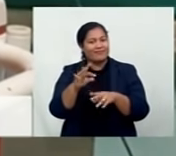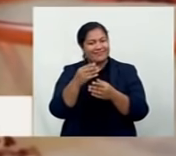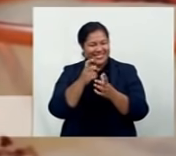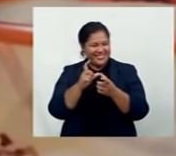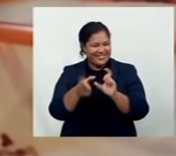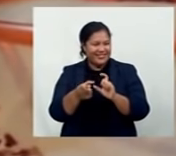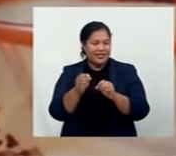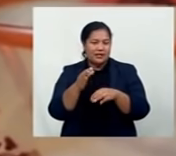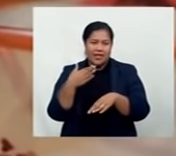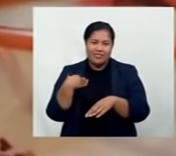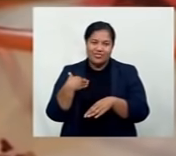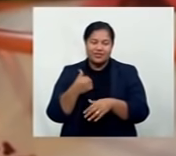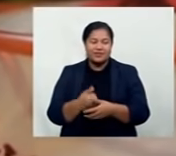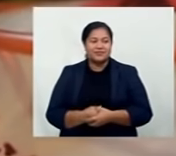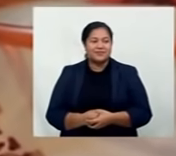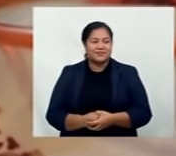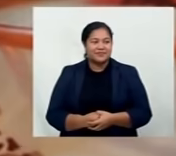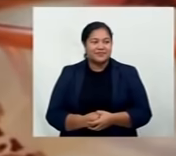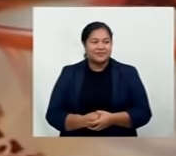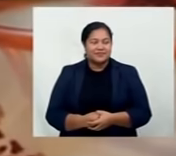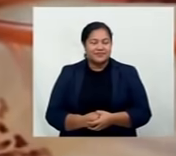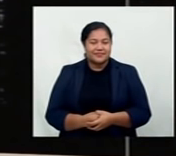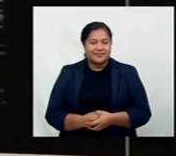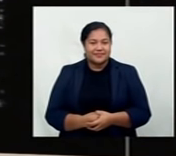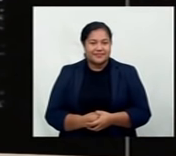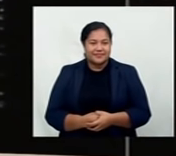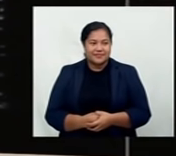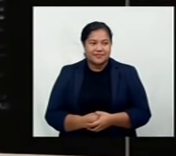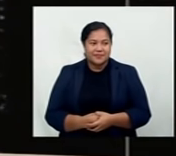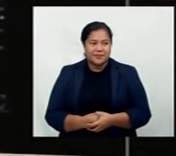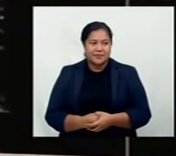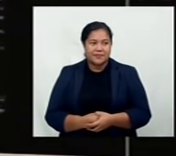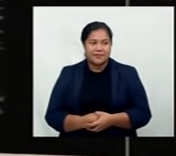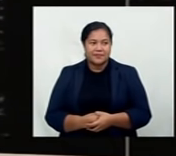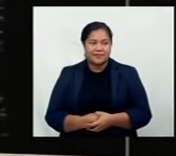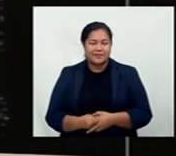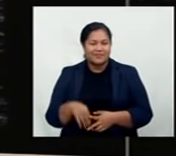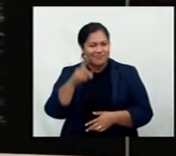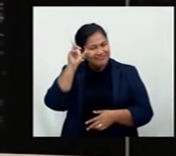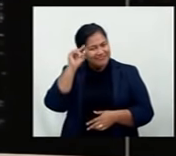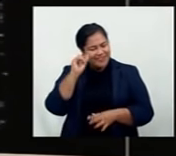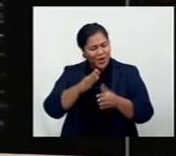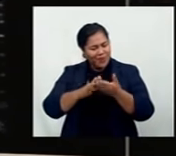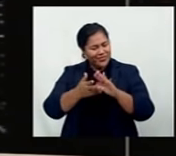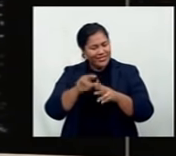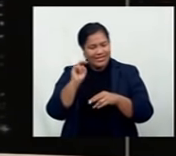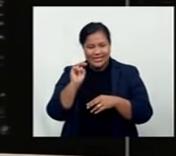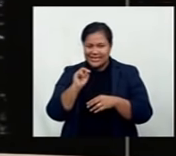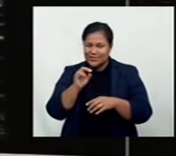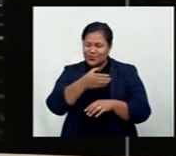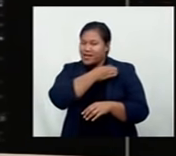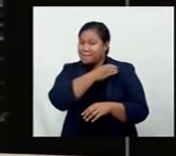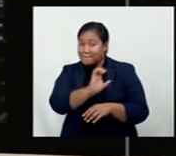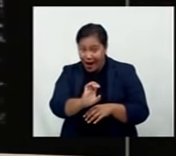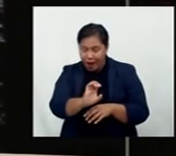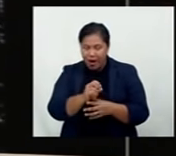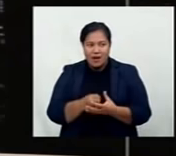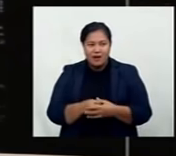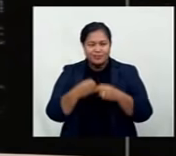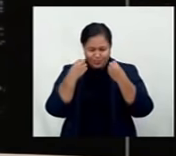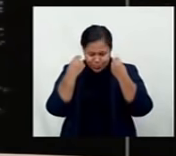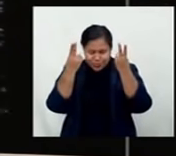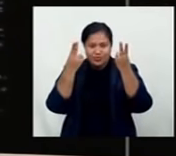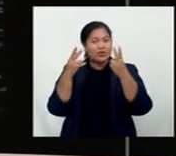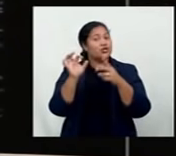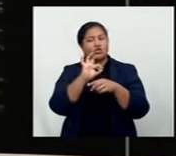crisis. Christiana Uluai, FBC News. The Itoke community needs to be empowered and does not need help